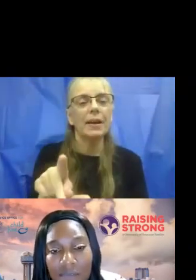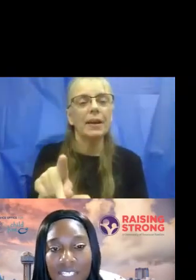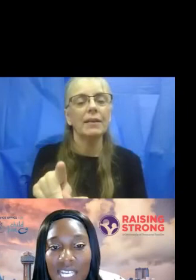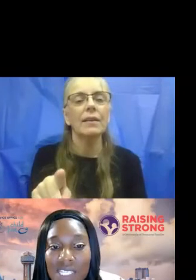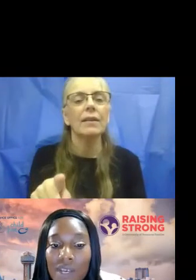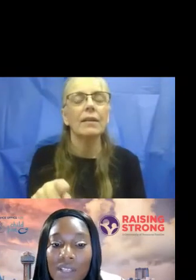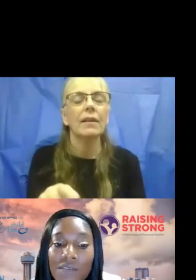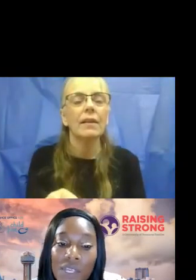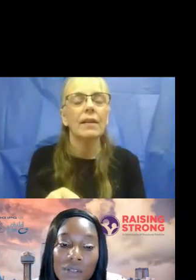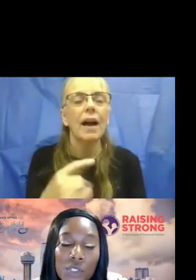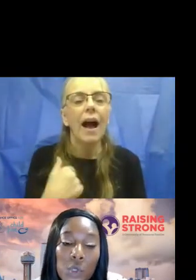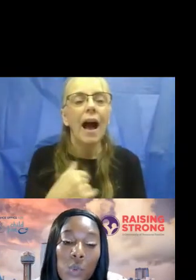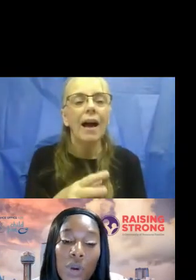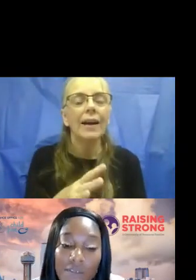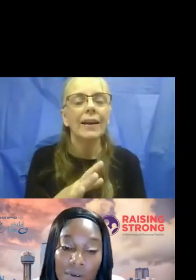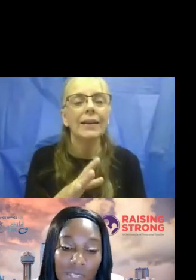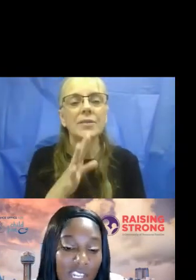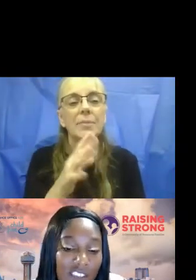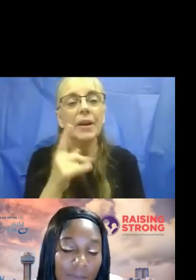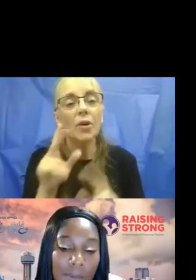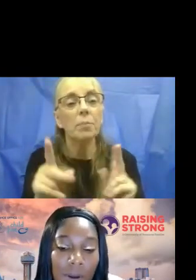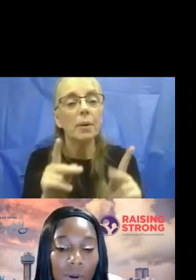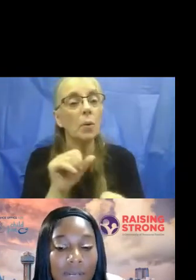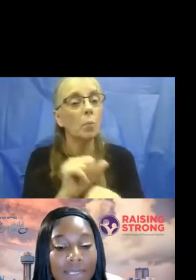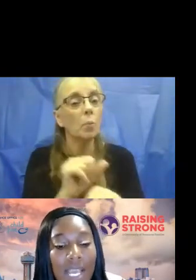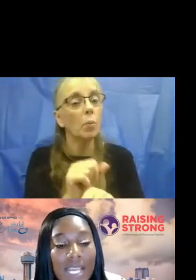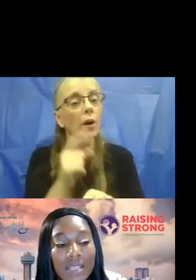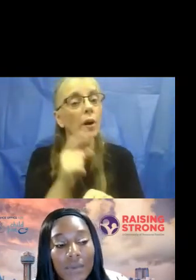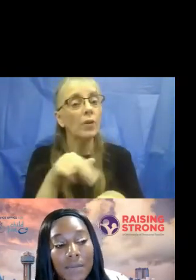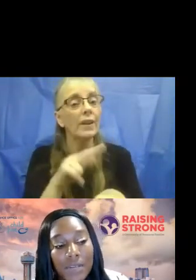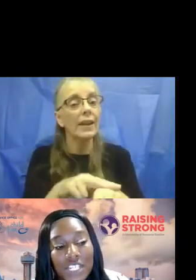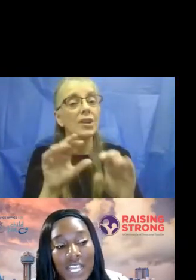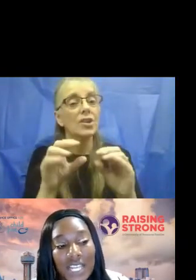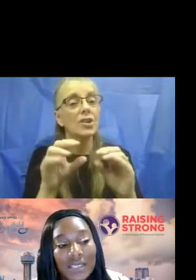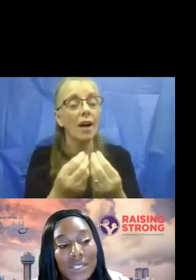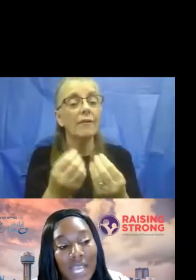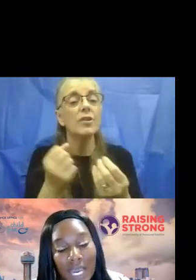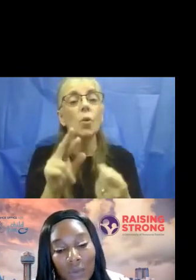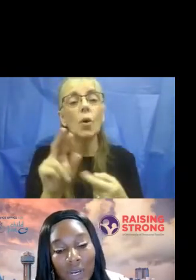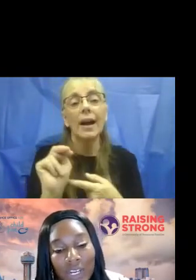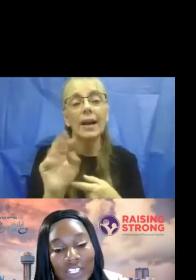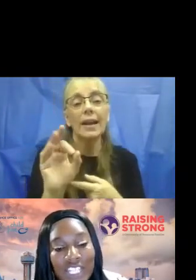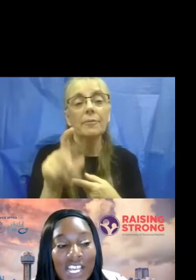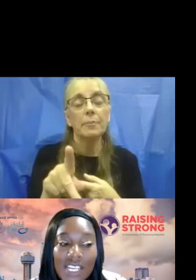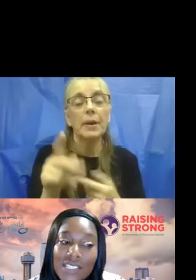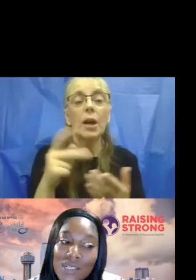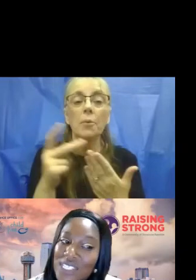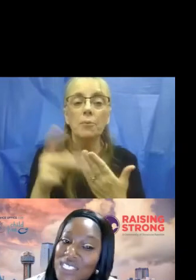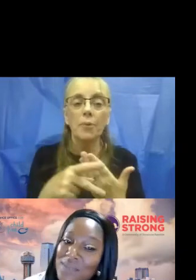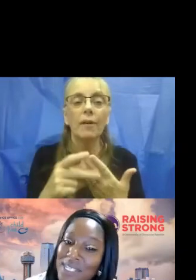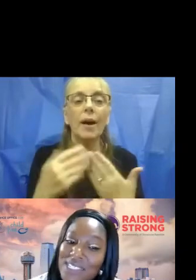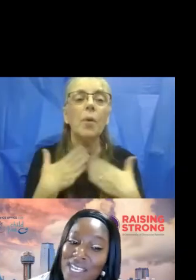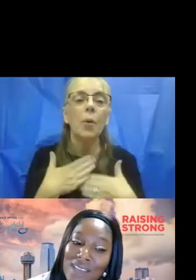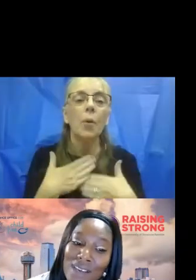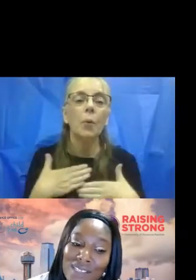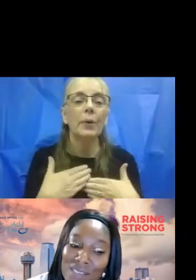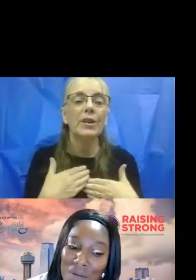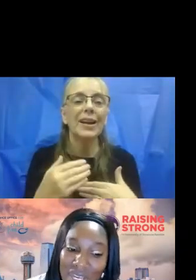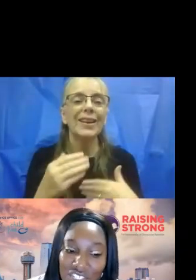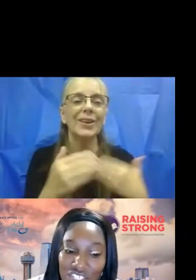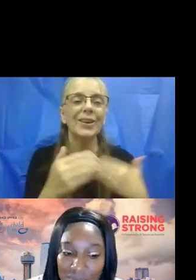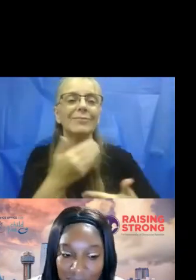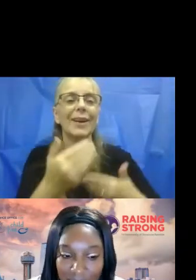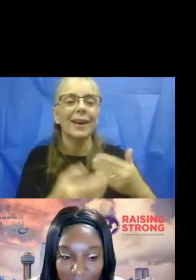Service Office, as well as those who work for the NFP programs, that we appreciate those kind words and those sentiments. Thank y'all